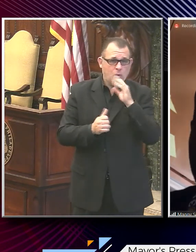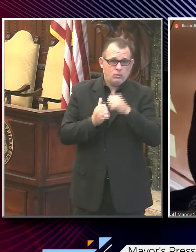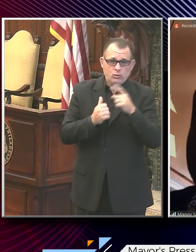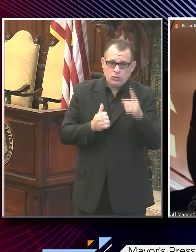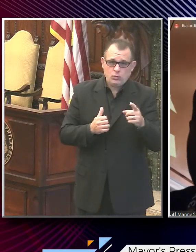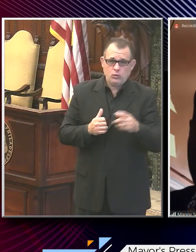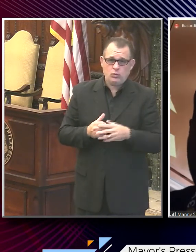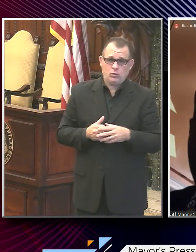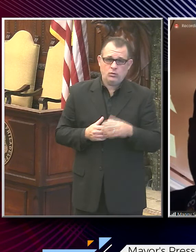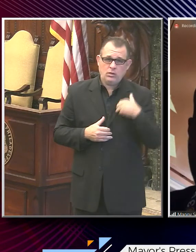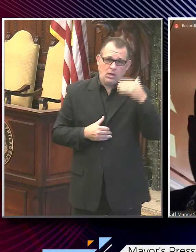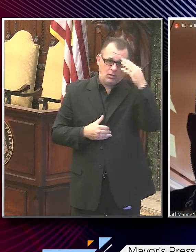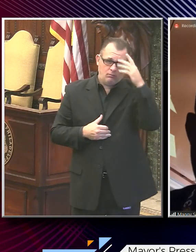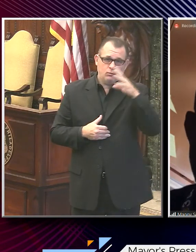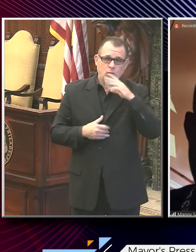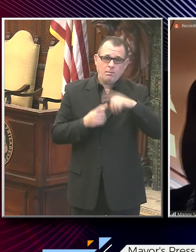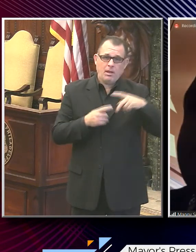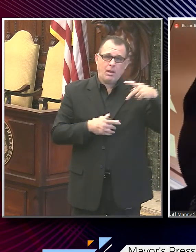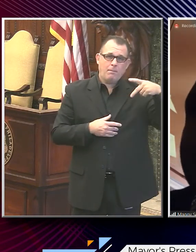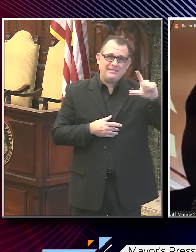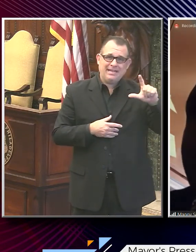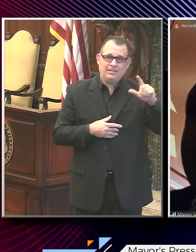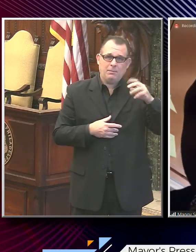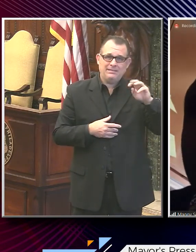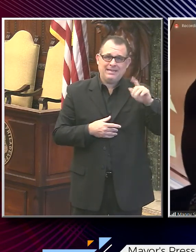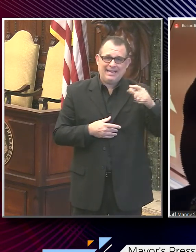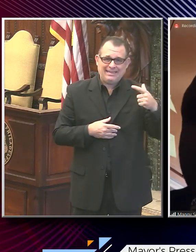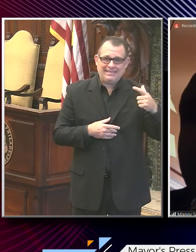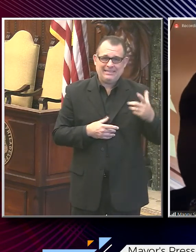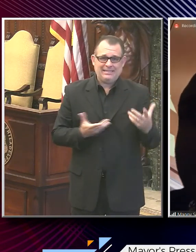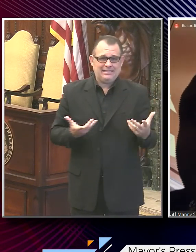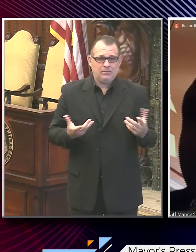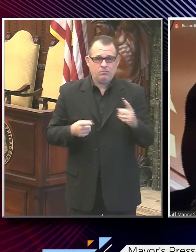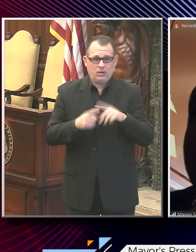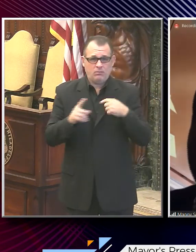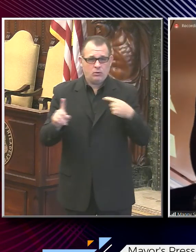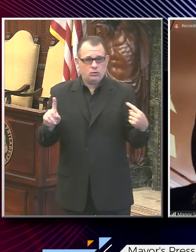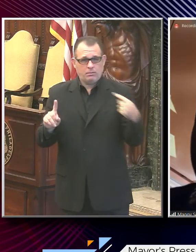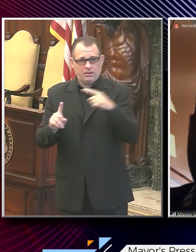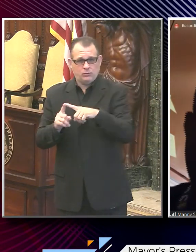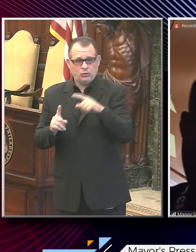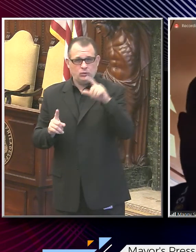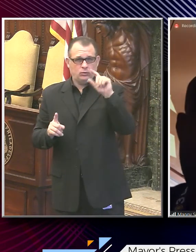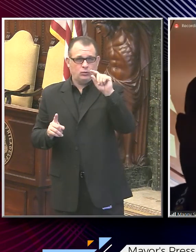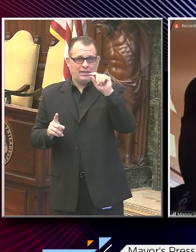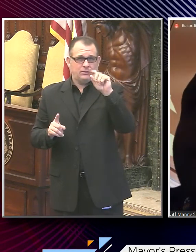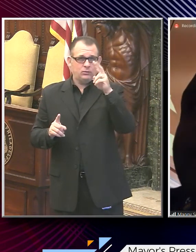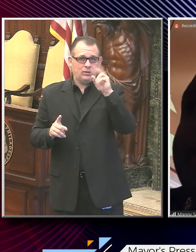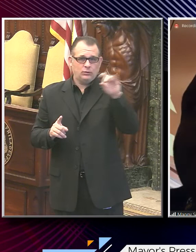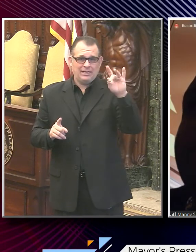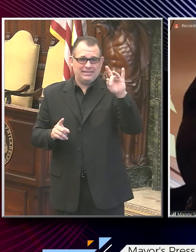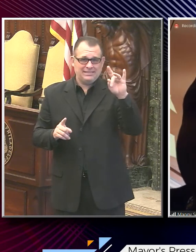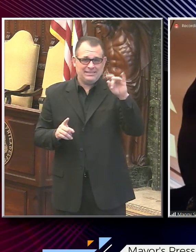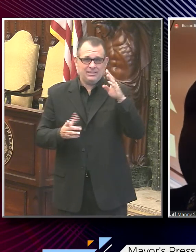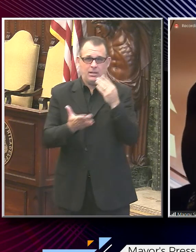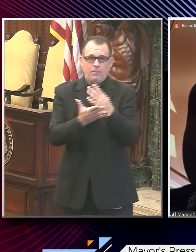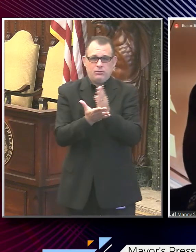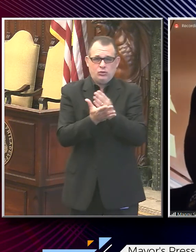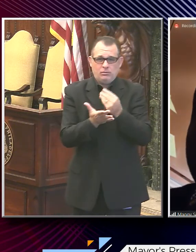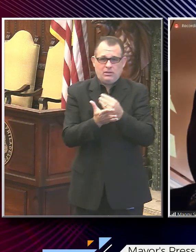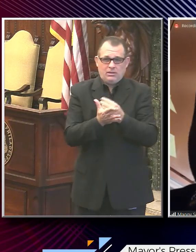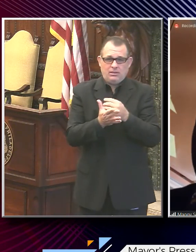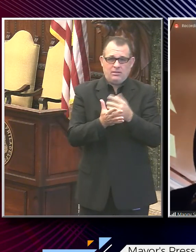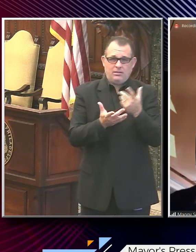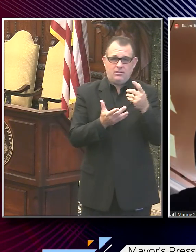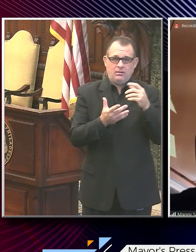so much about Penn's Landing, but help me out just as a reporter. I know back in, 2018, you had a budget that had $90 million